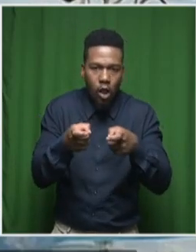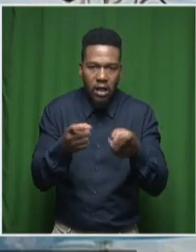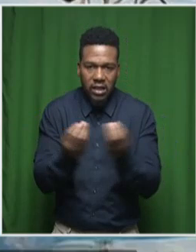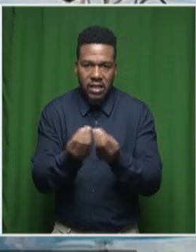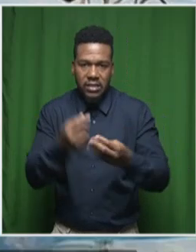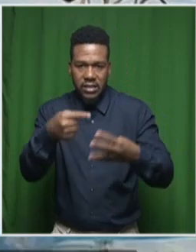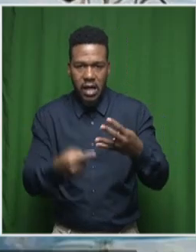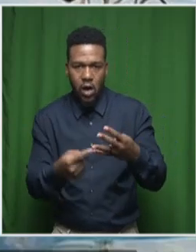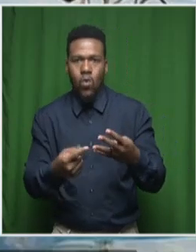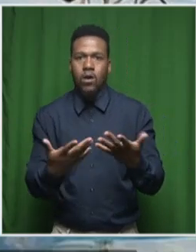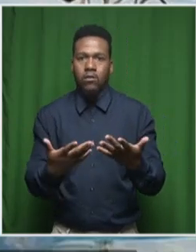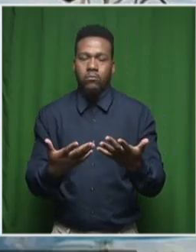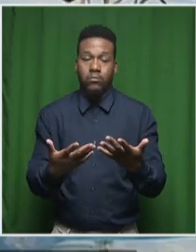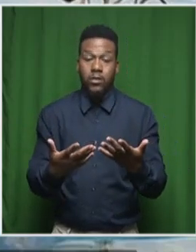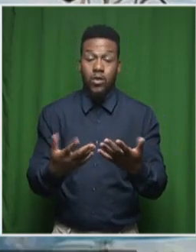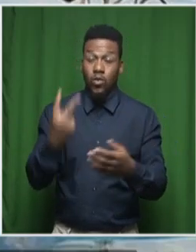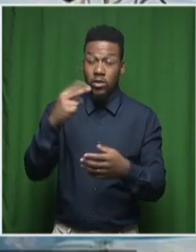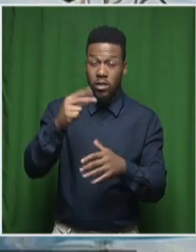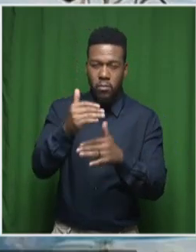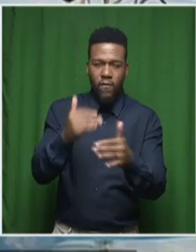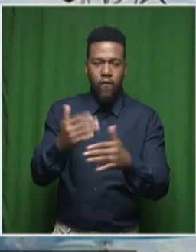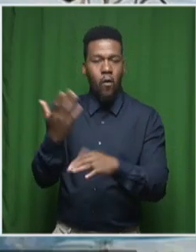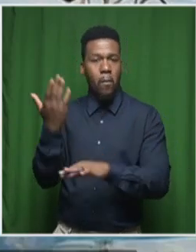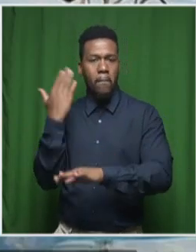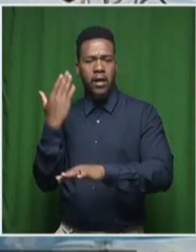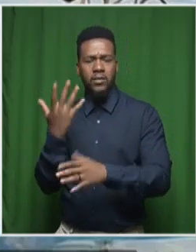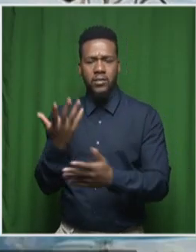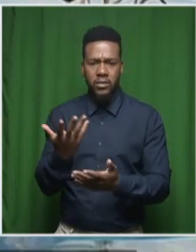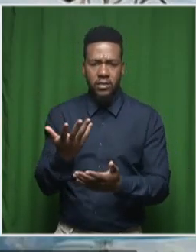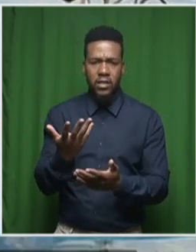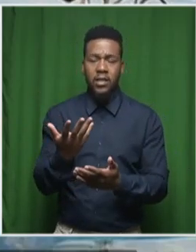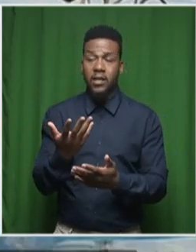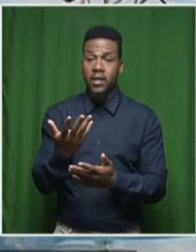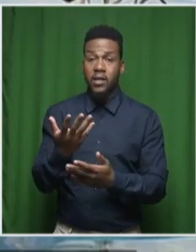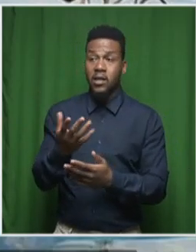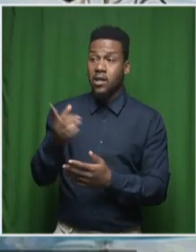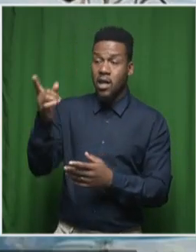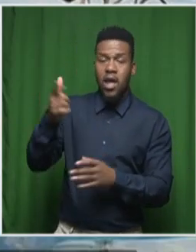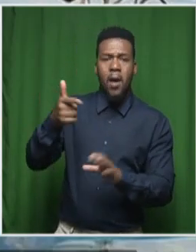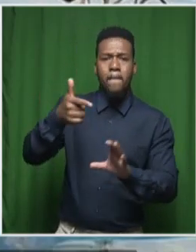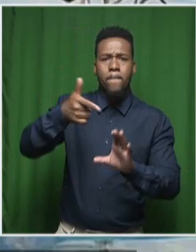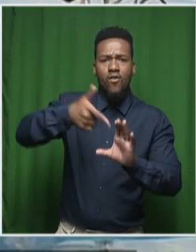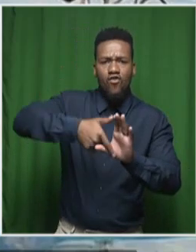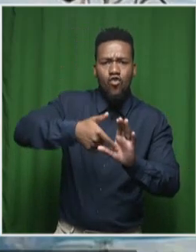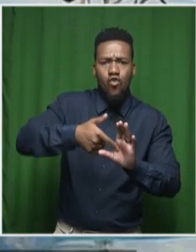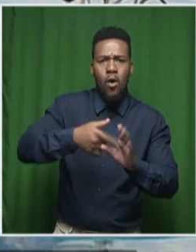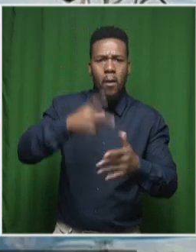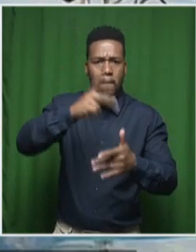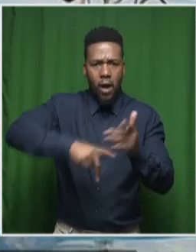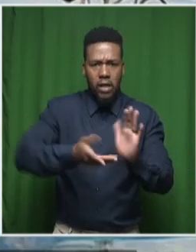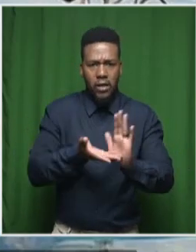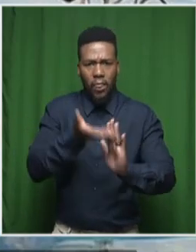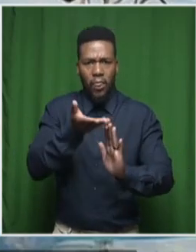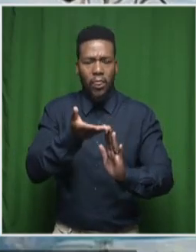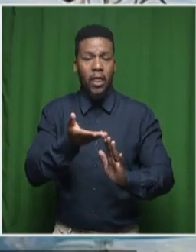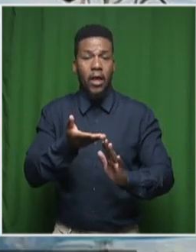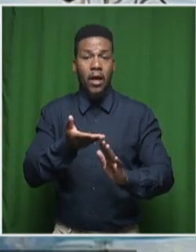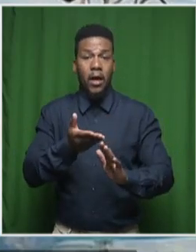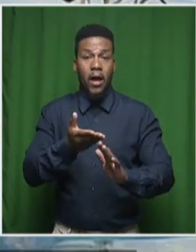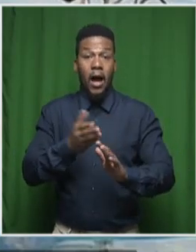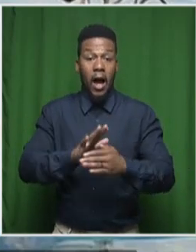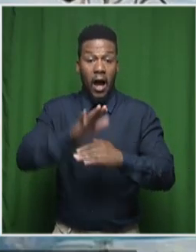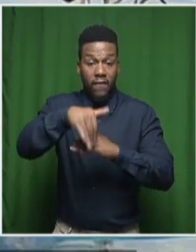country. We've seen in the past, because of significant increases in fuel prices, especially in the post-COVID-19